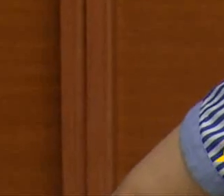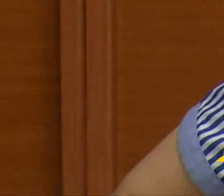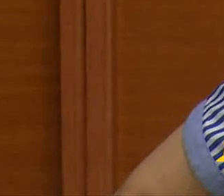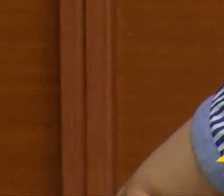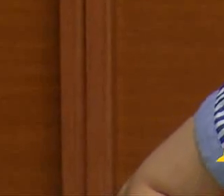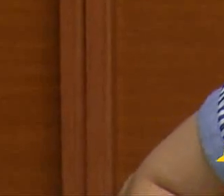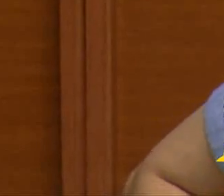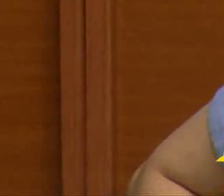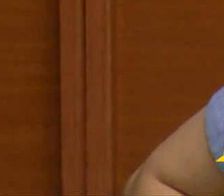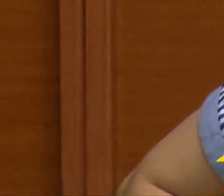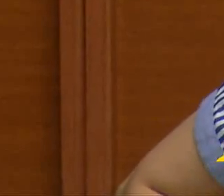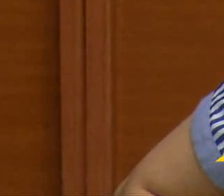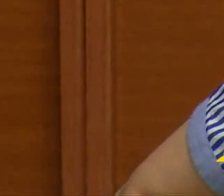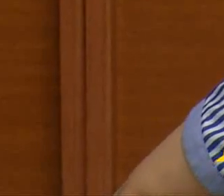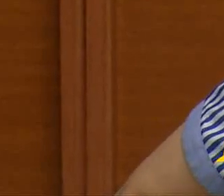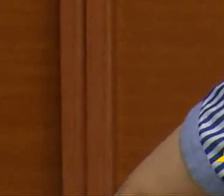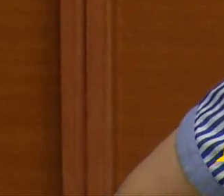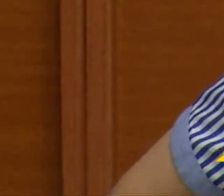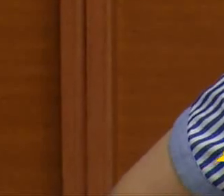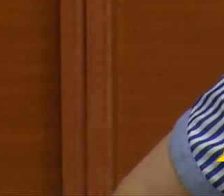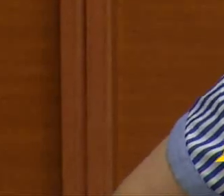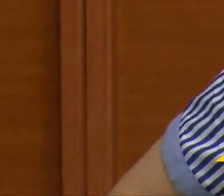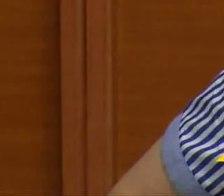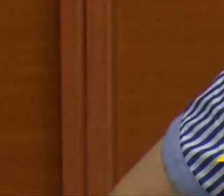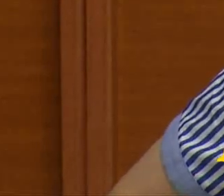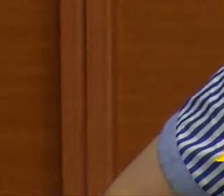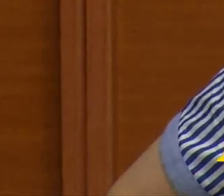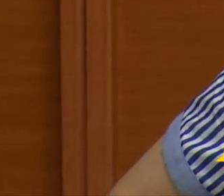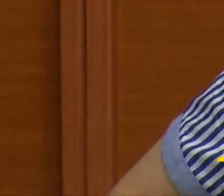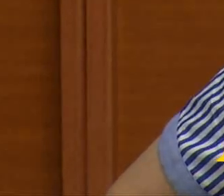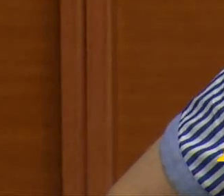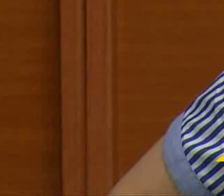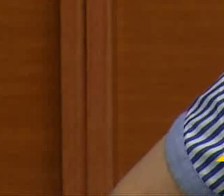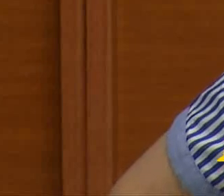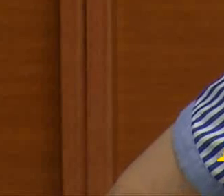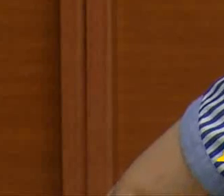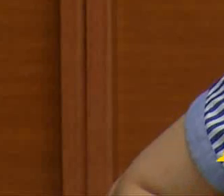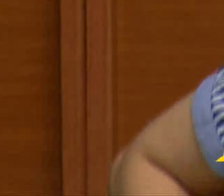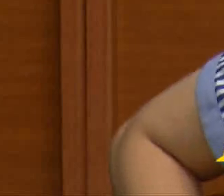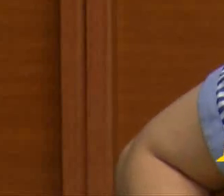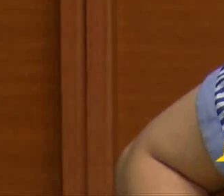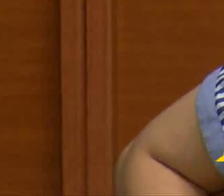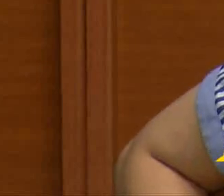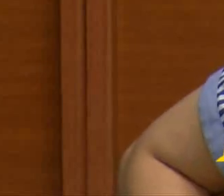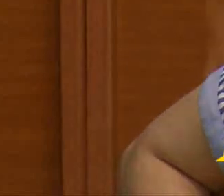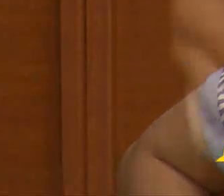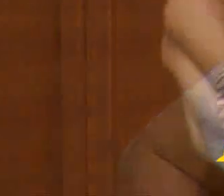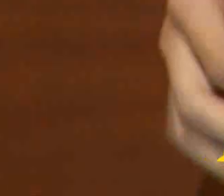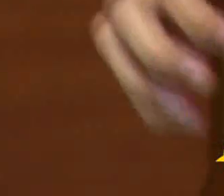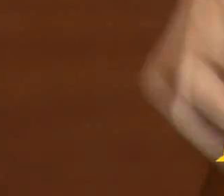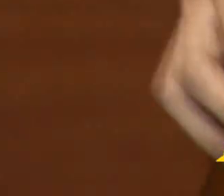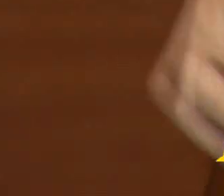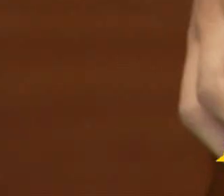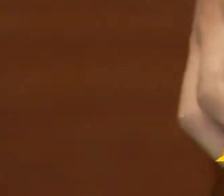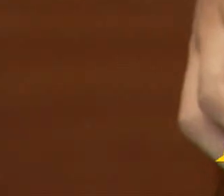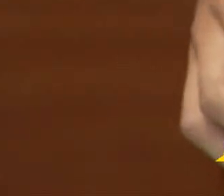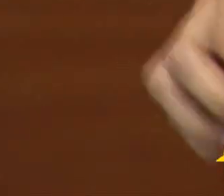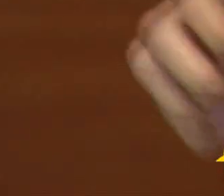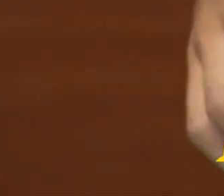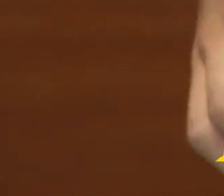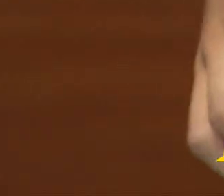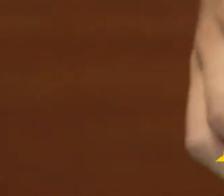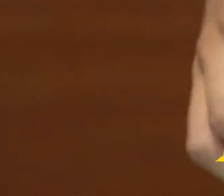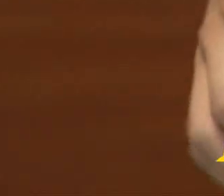I hold her tight. I lost my love, my life that night.